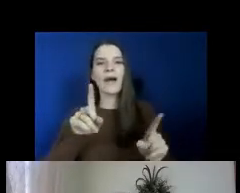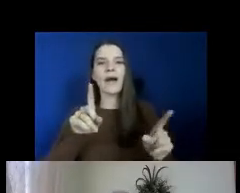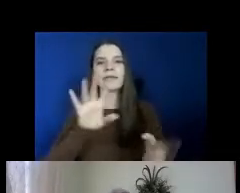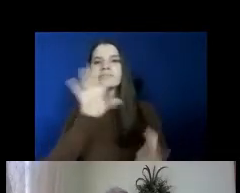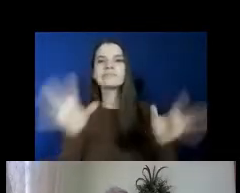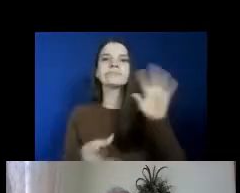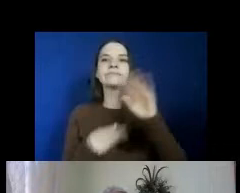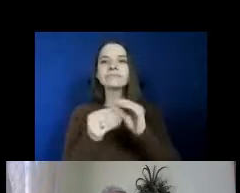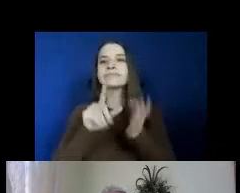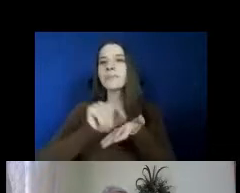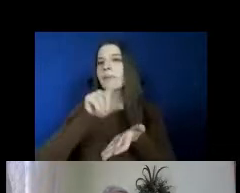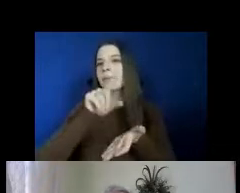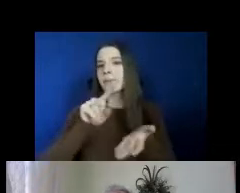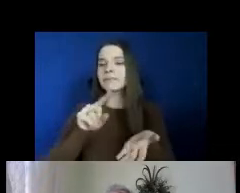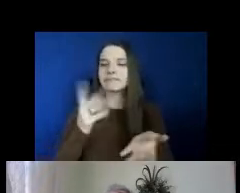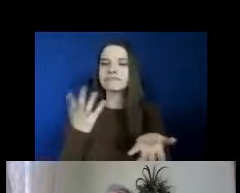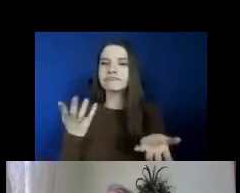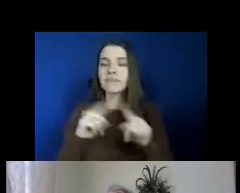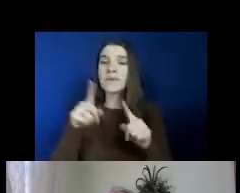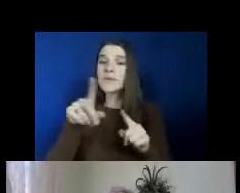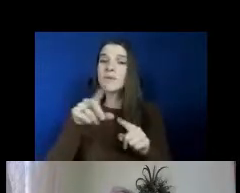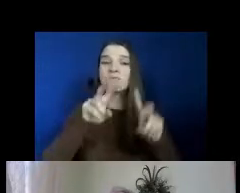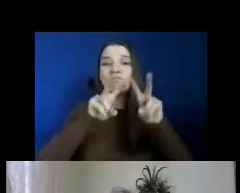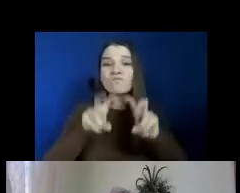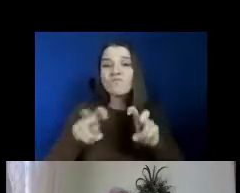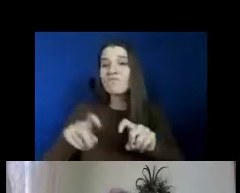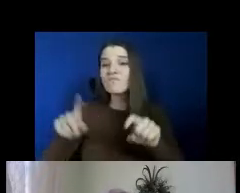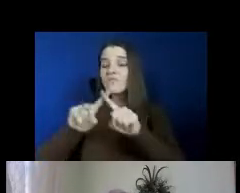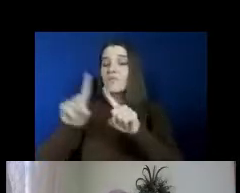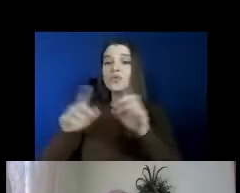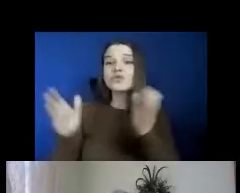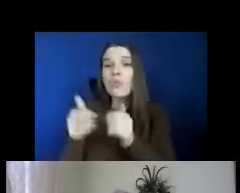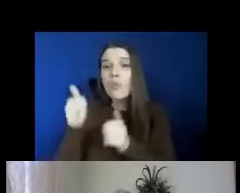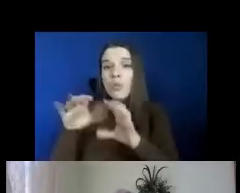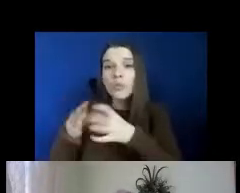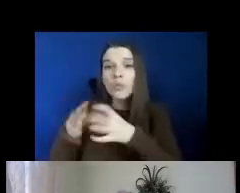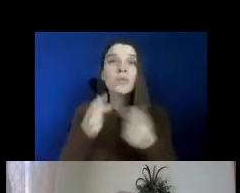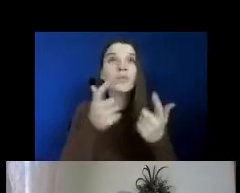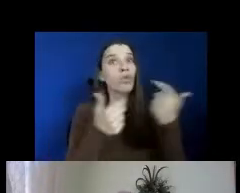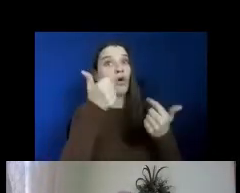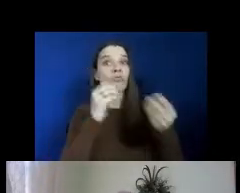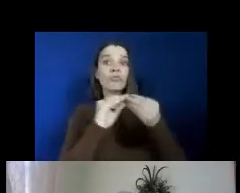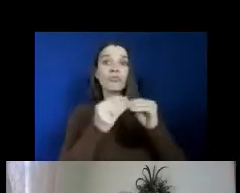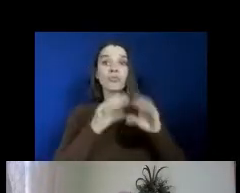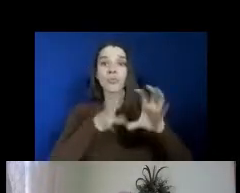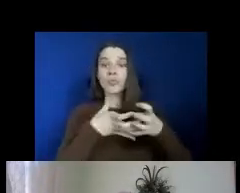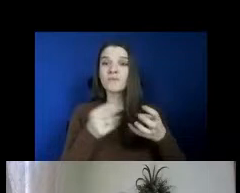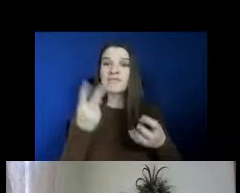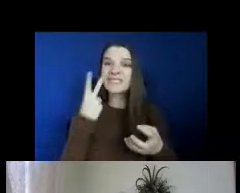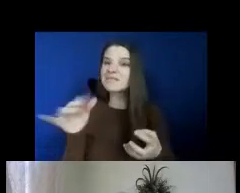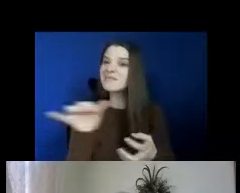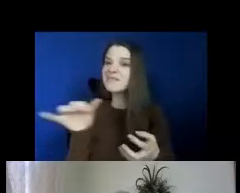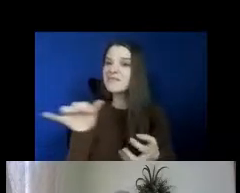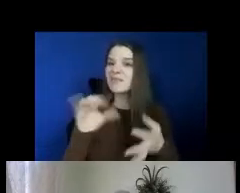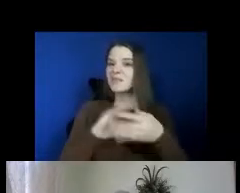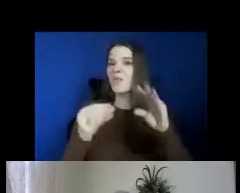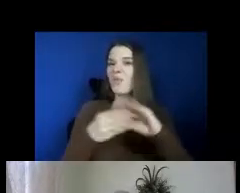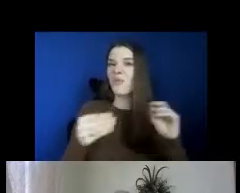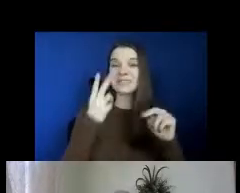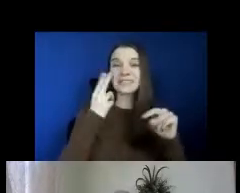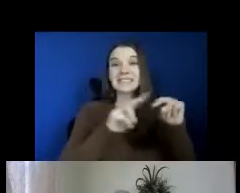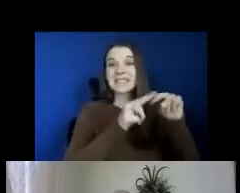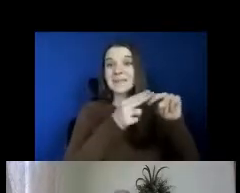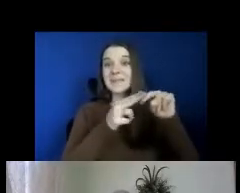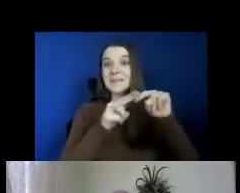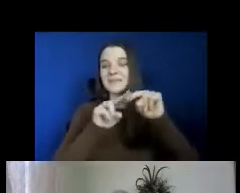but I would say that when you look across smaller groups and larger groups, you see actually the same story, that